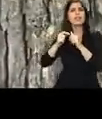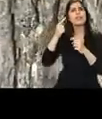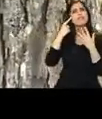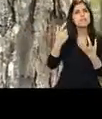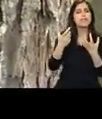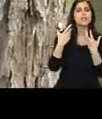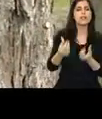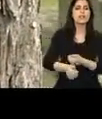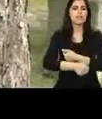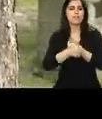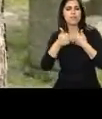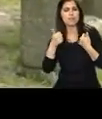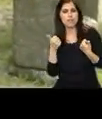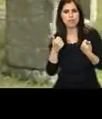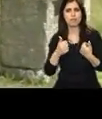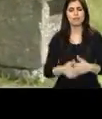enchantment.